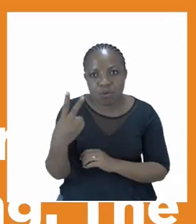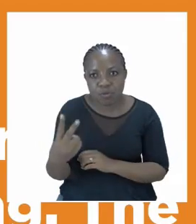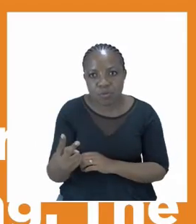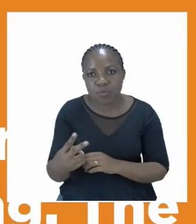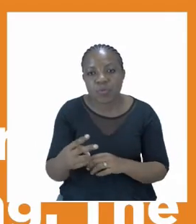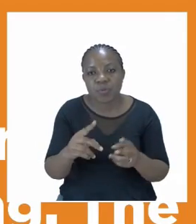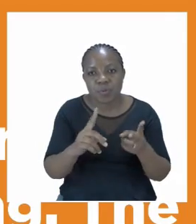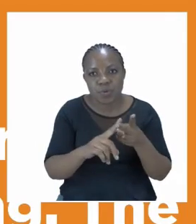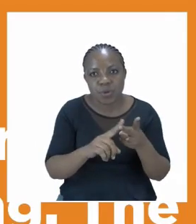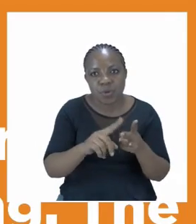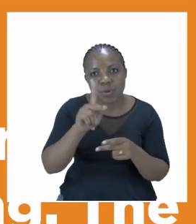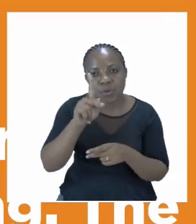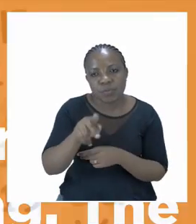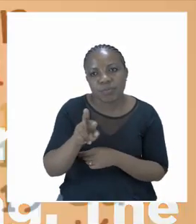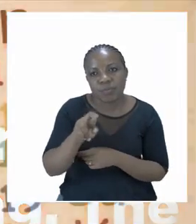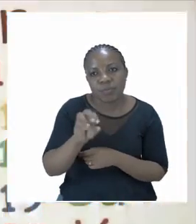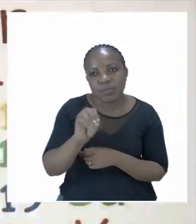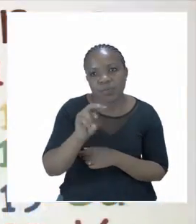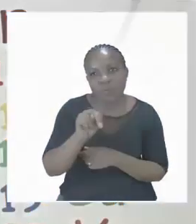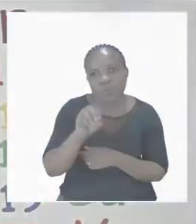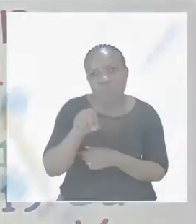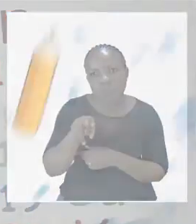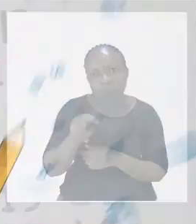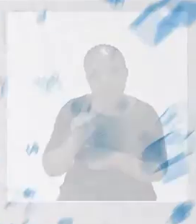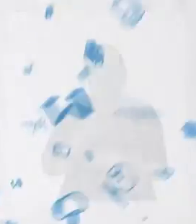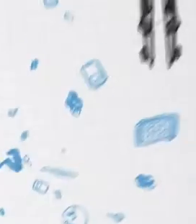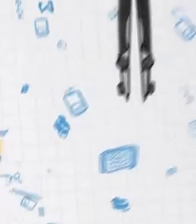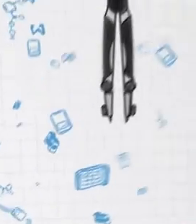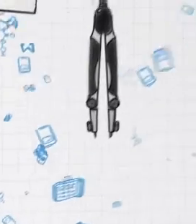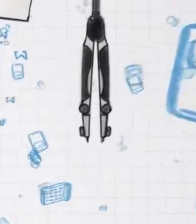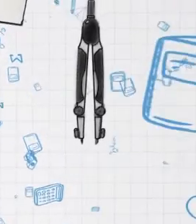and pronouns.